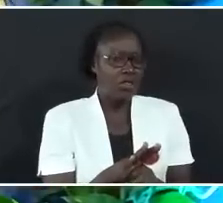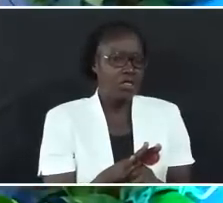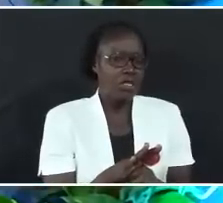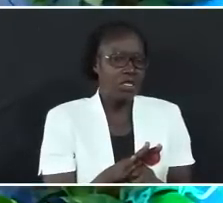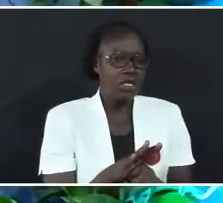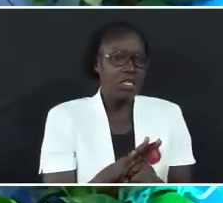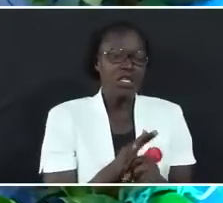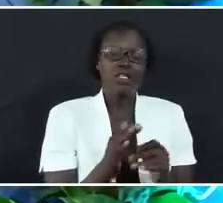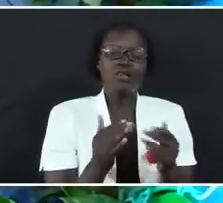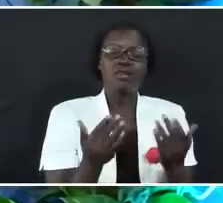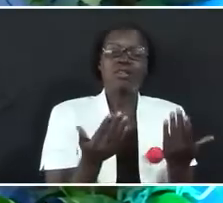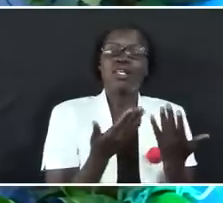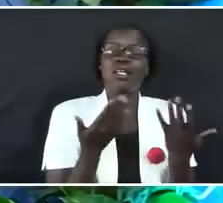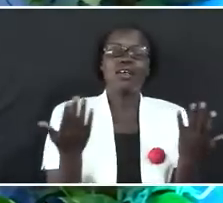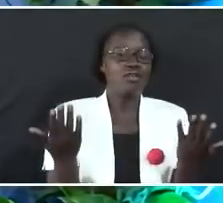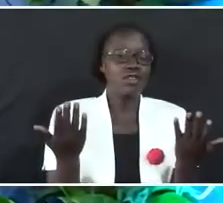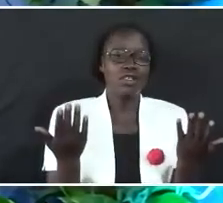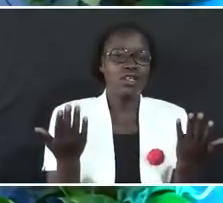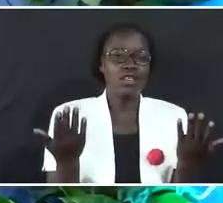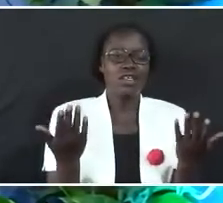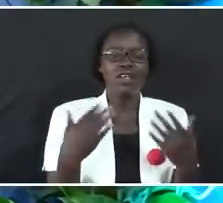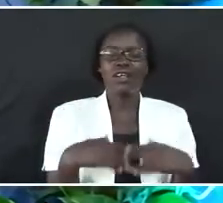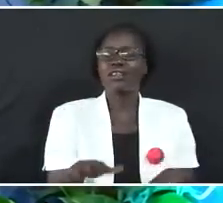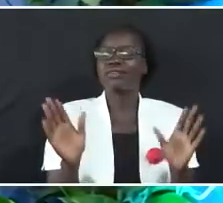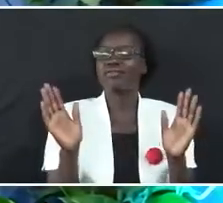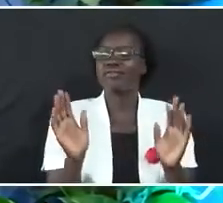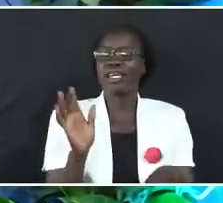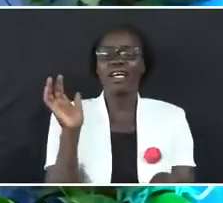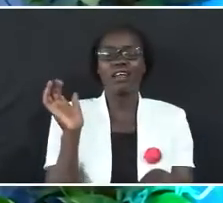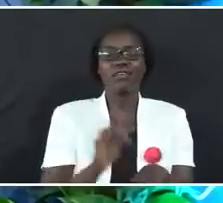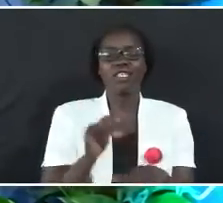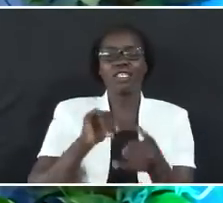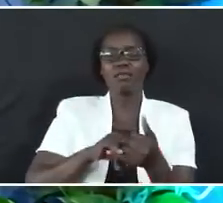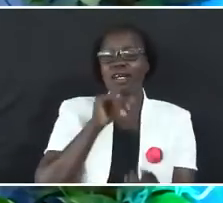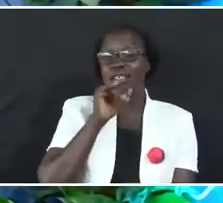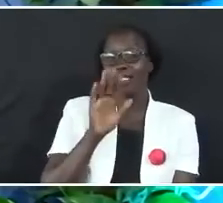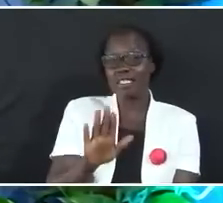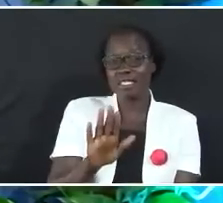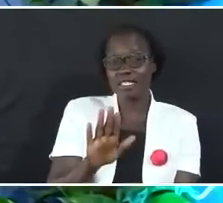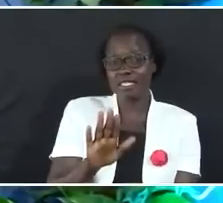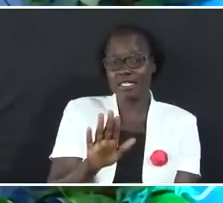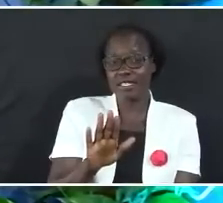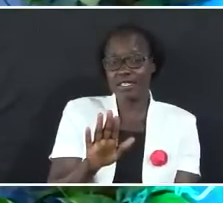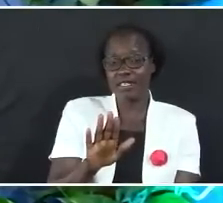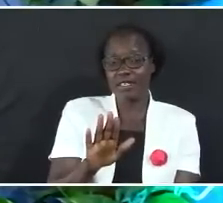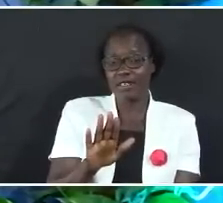to the point it now affected his marriage and family.